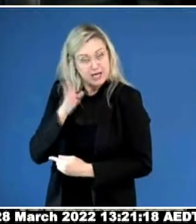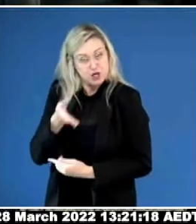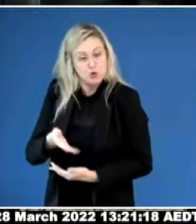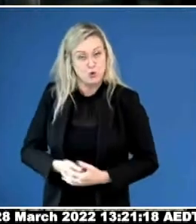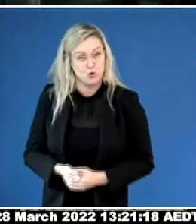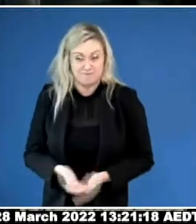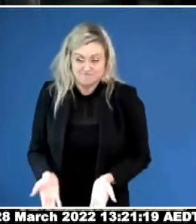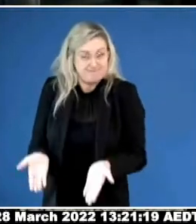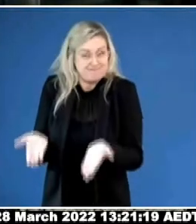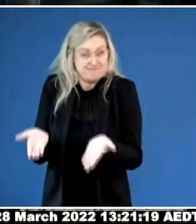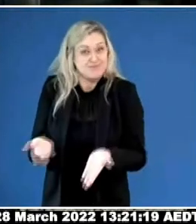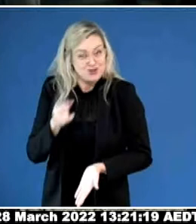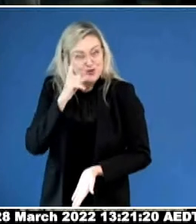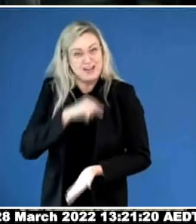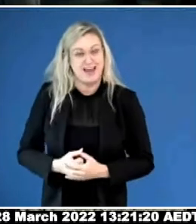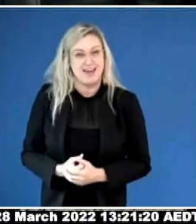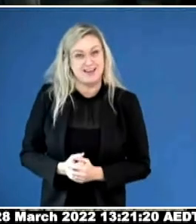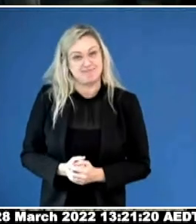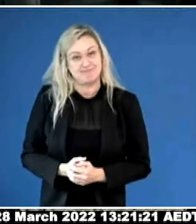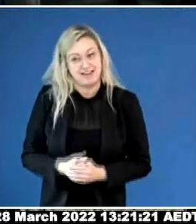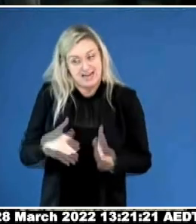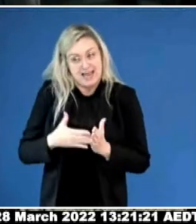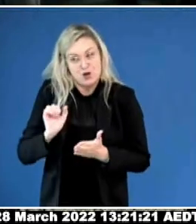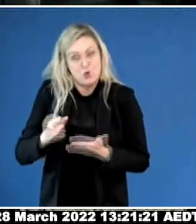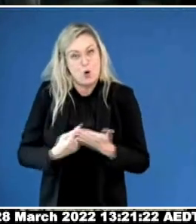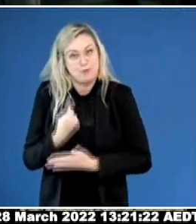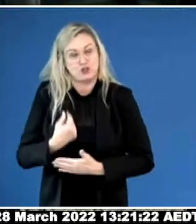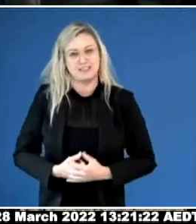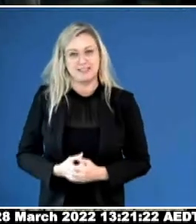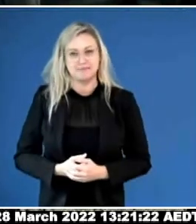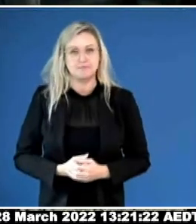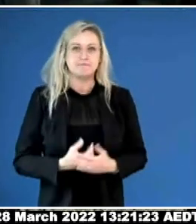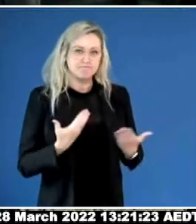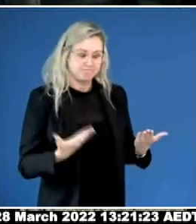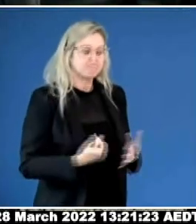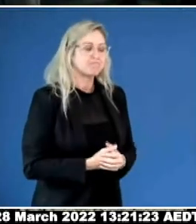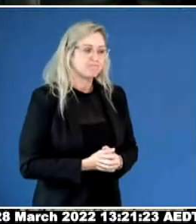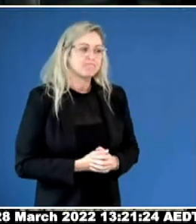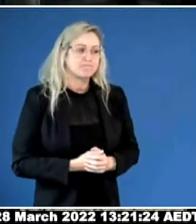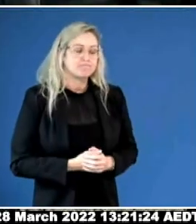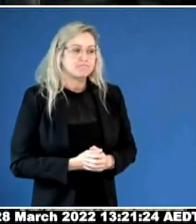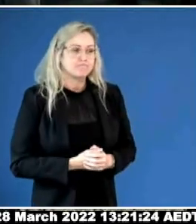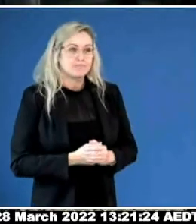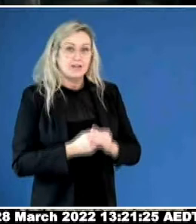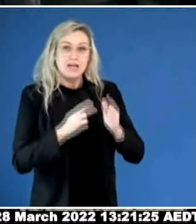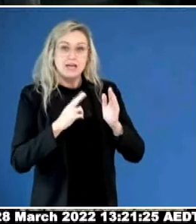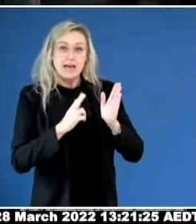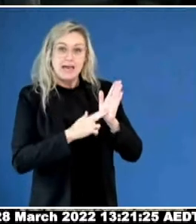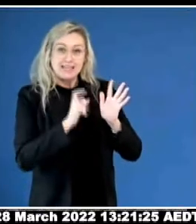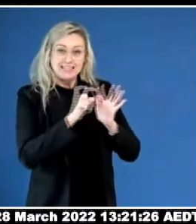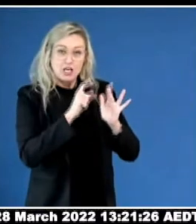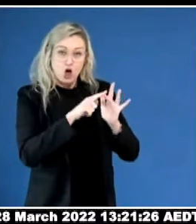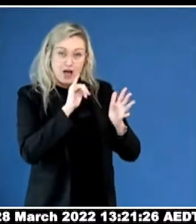I'd like you to have that opportunity to do so. The NDIS has no lens around gender-based